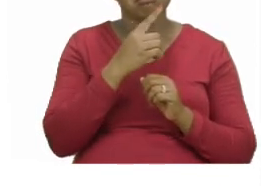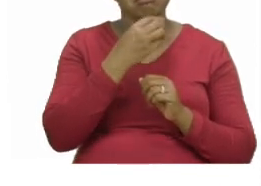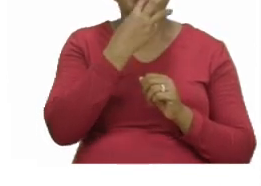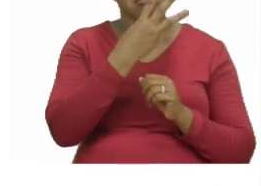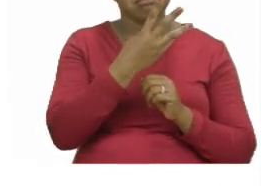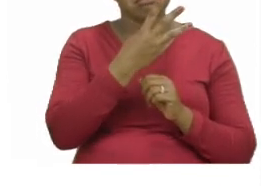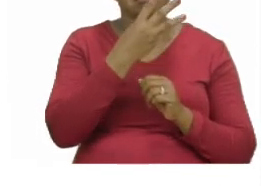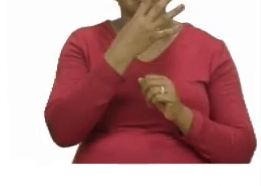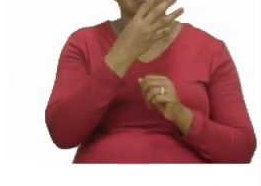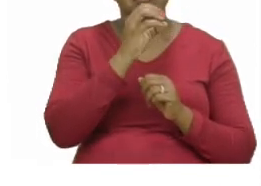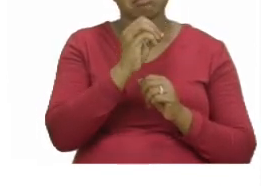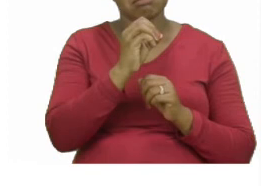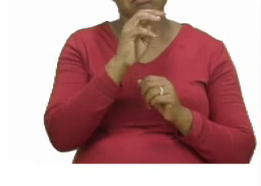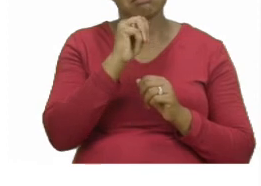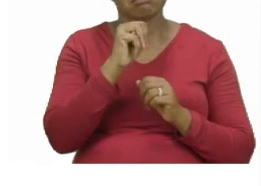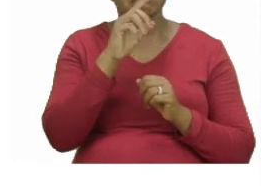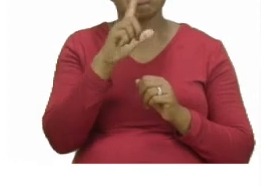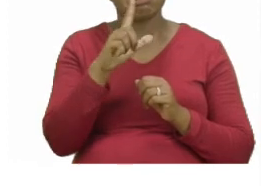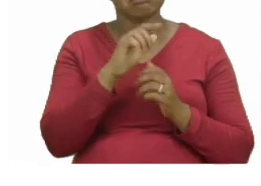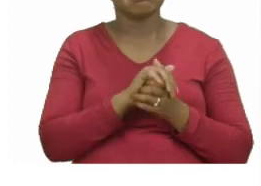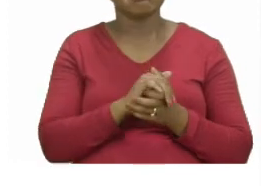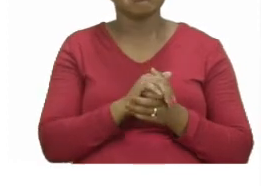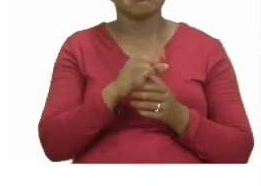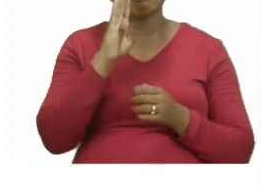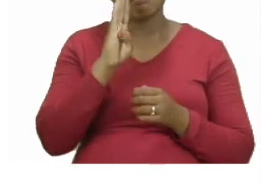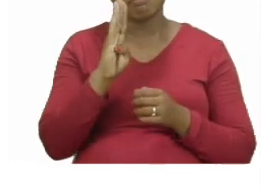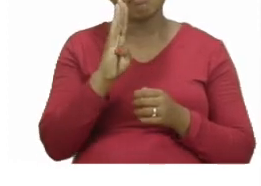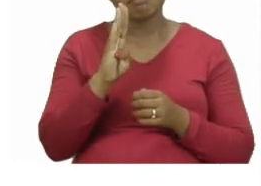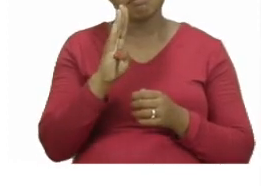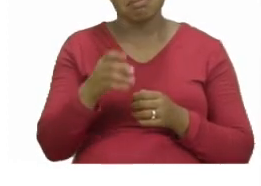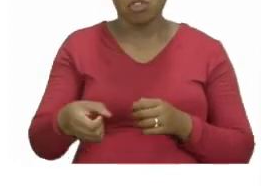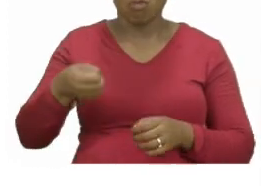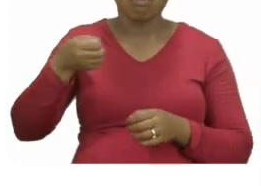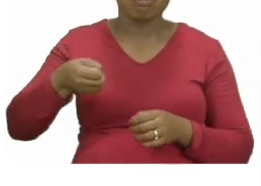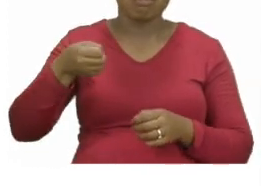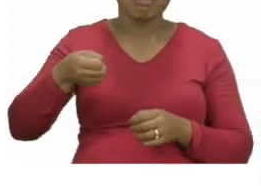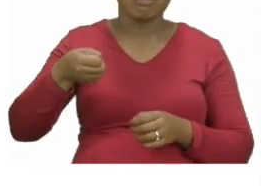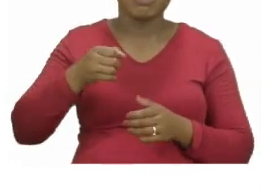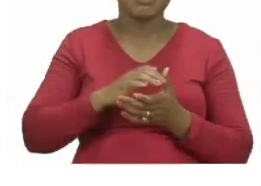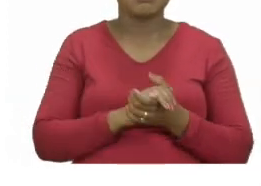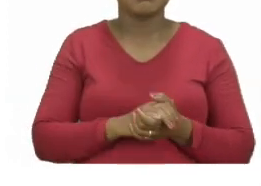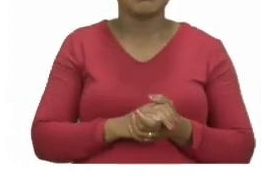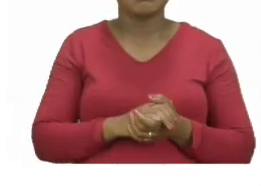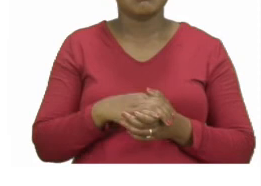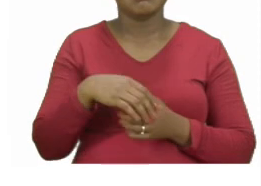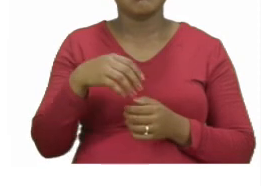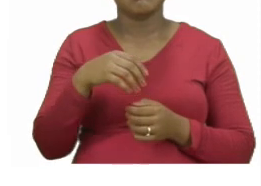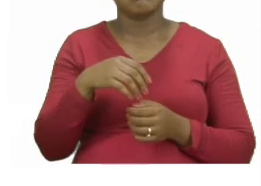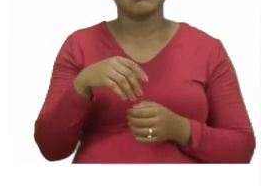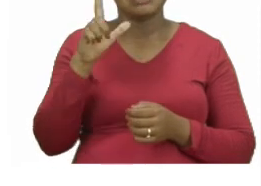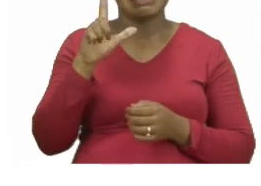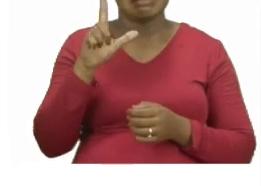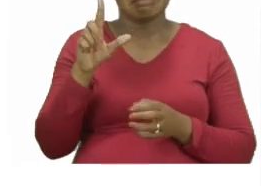340 milliliters. And then B, there's a bucket measured in